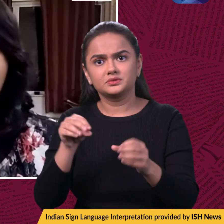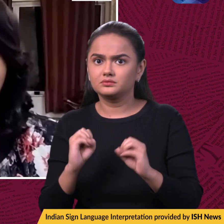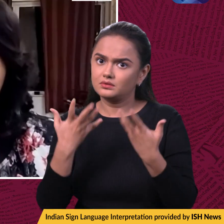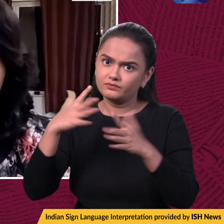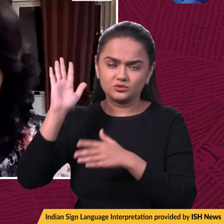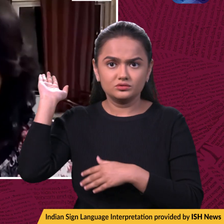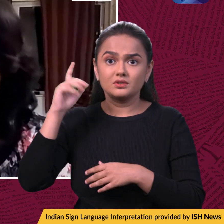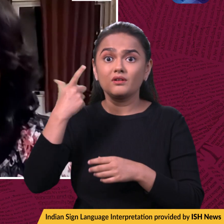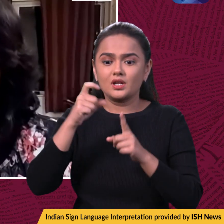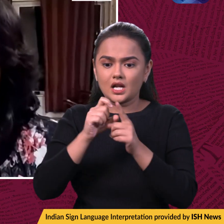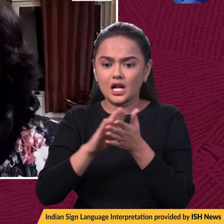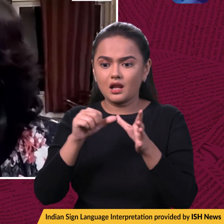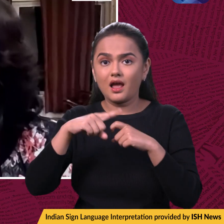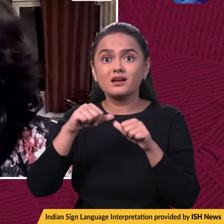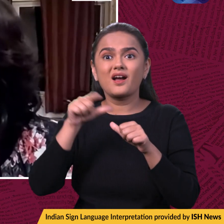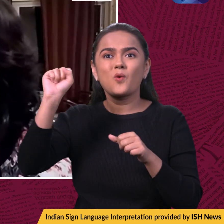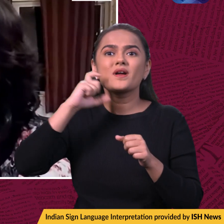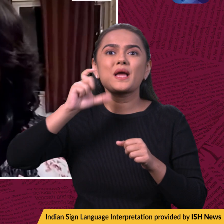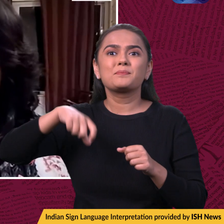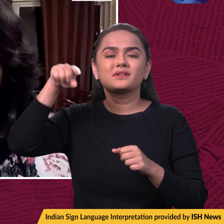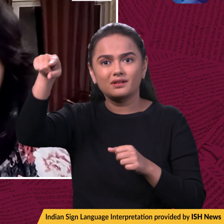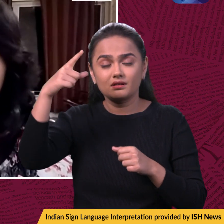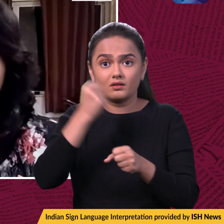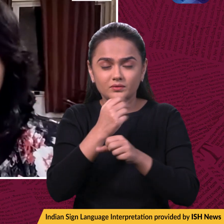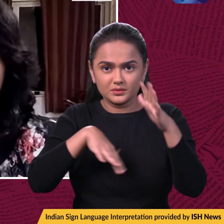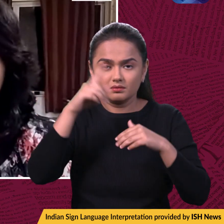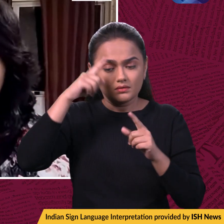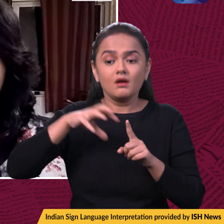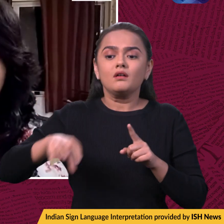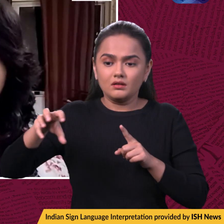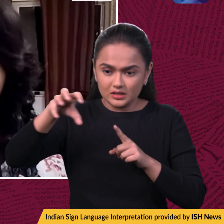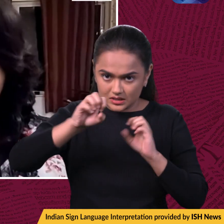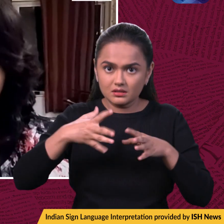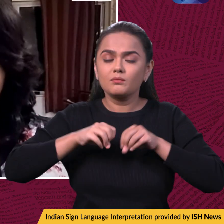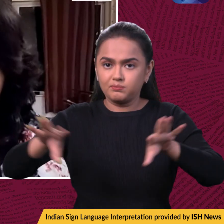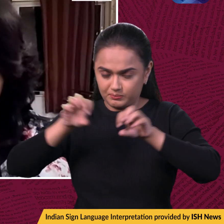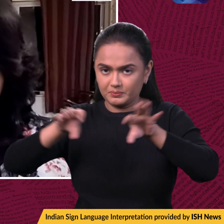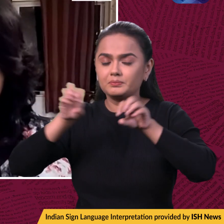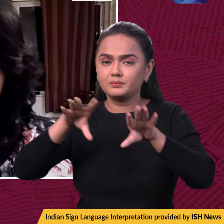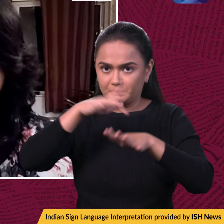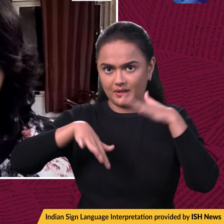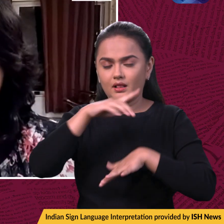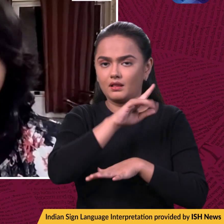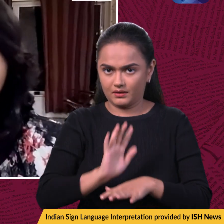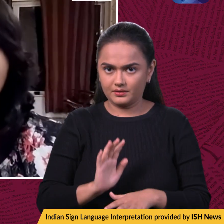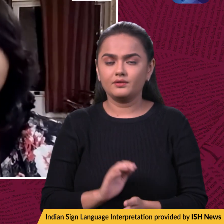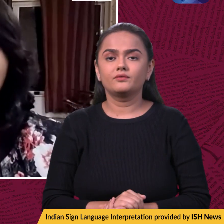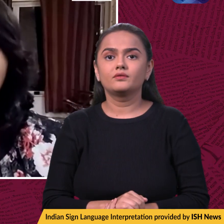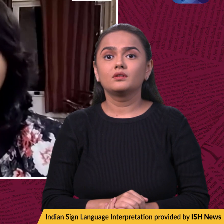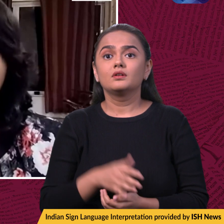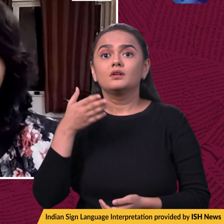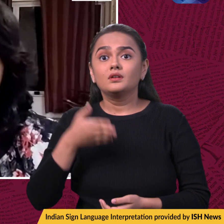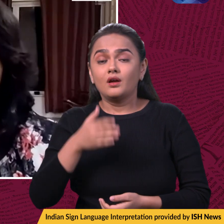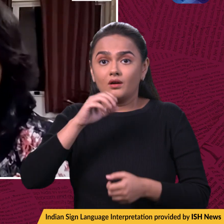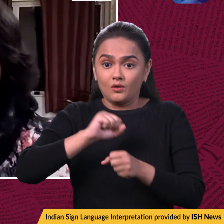in the capital Dhaka, while the government aims to expand to other parts of the country as well. Away